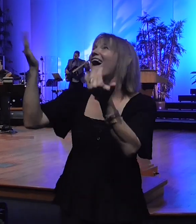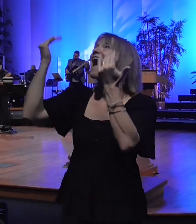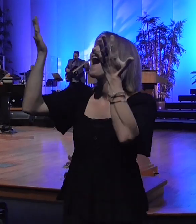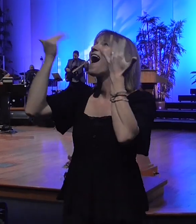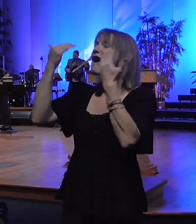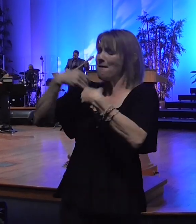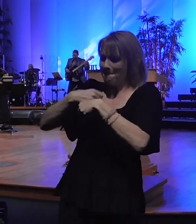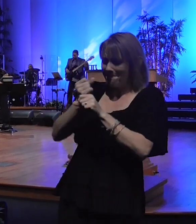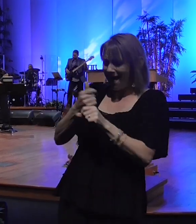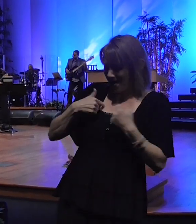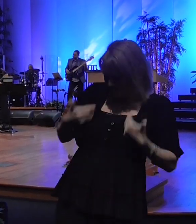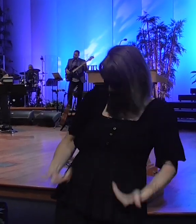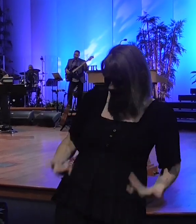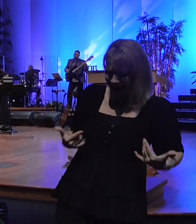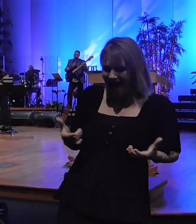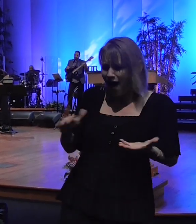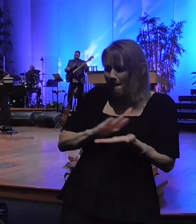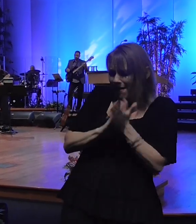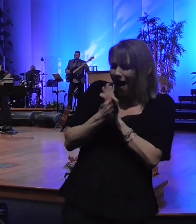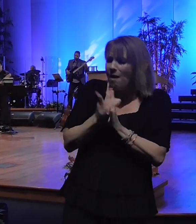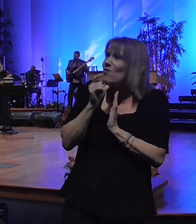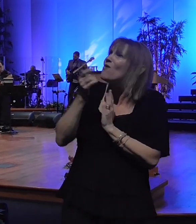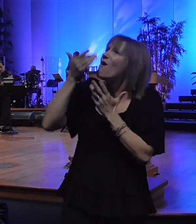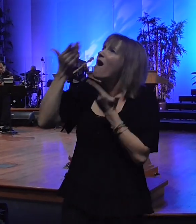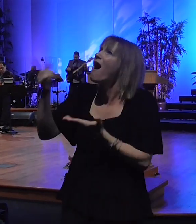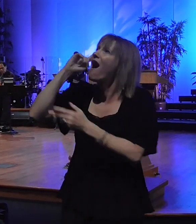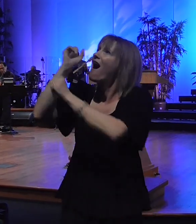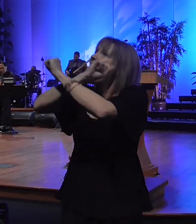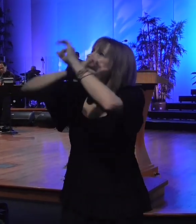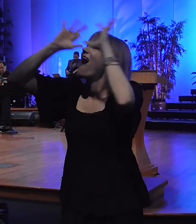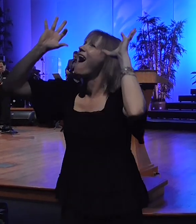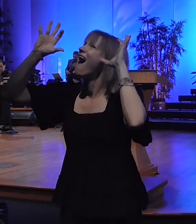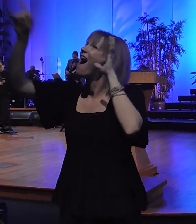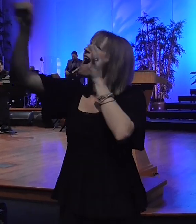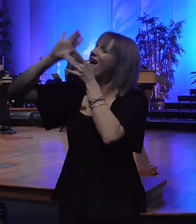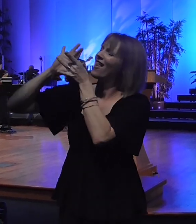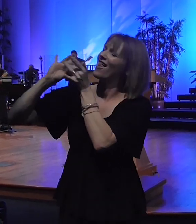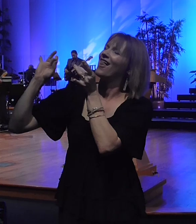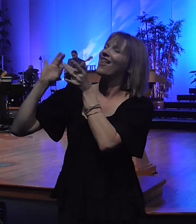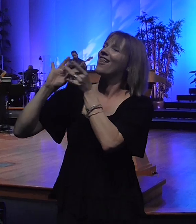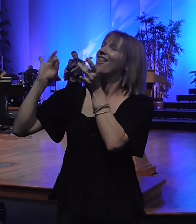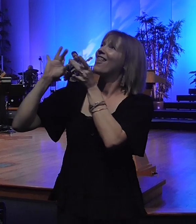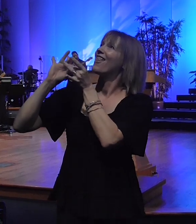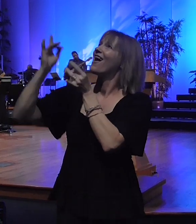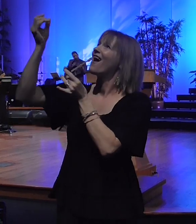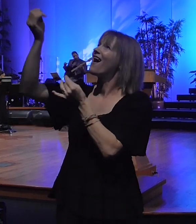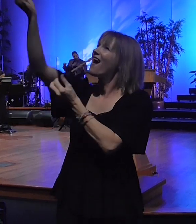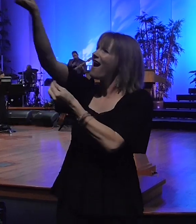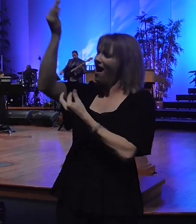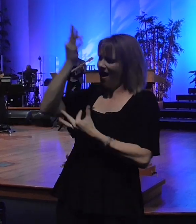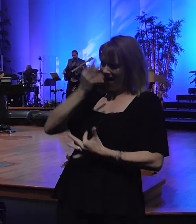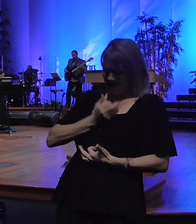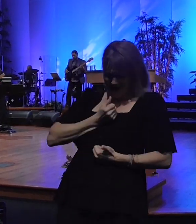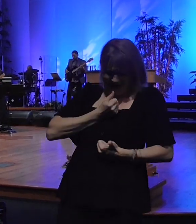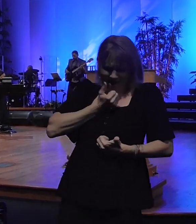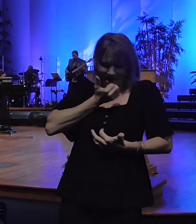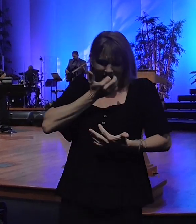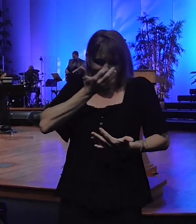clay. Tell your story as you mold